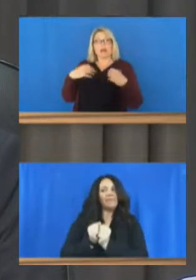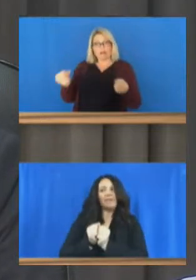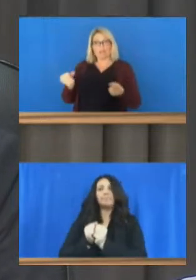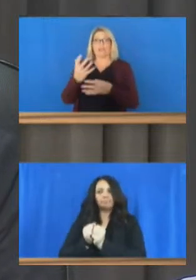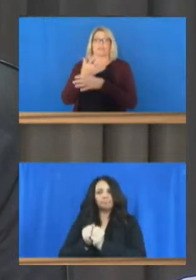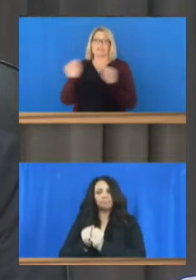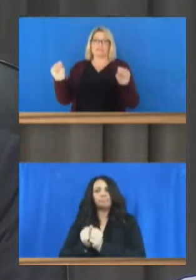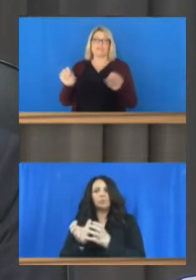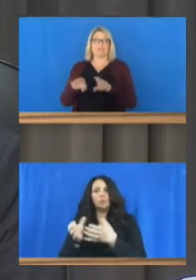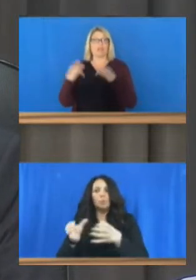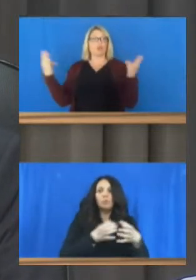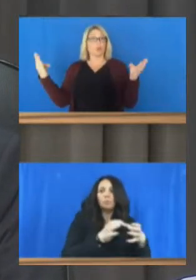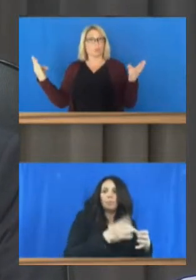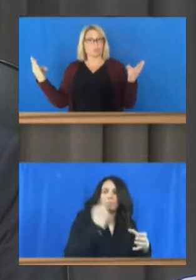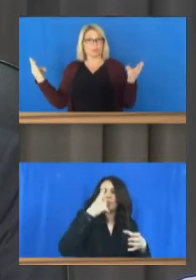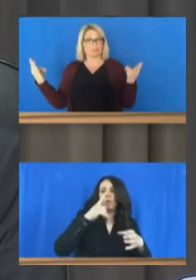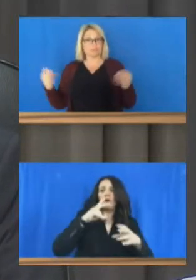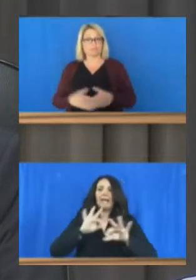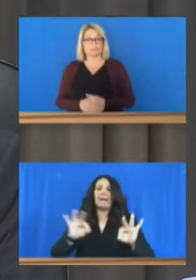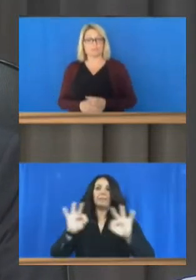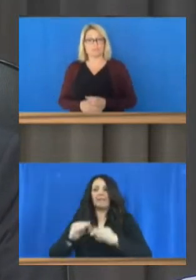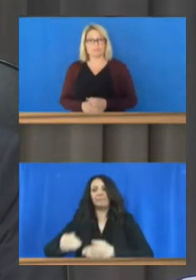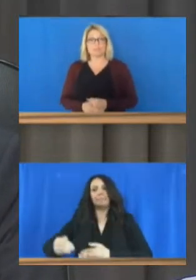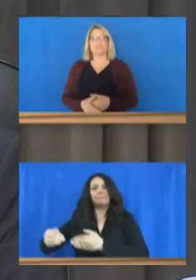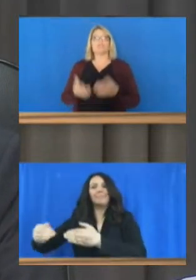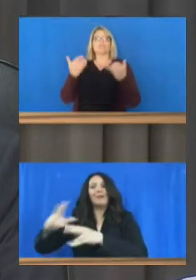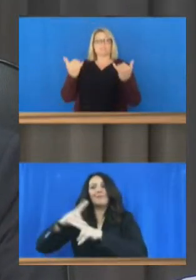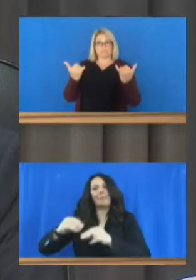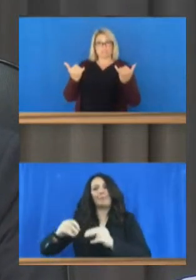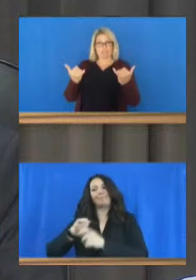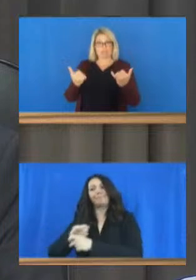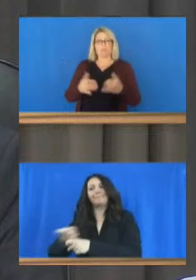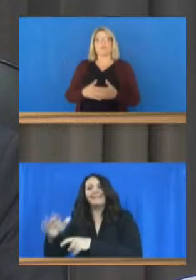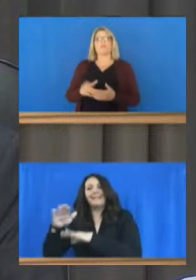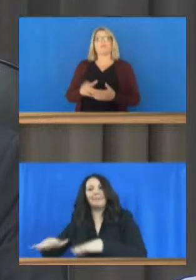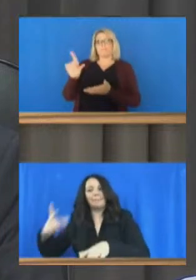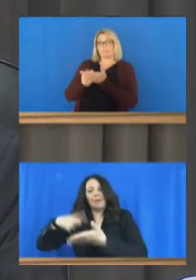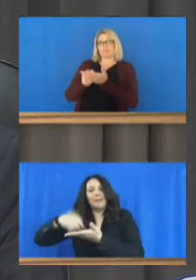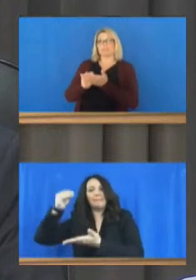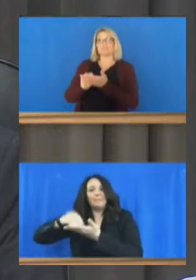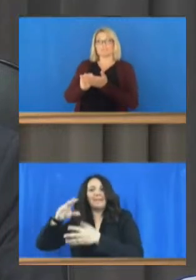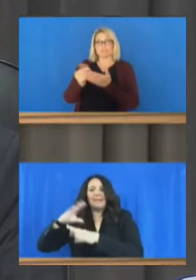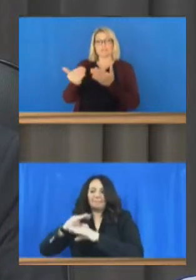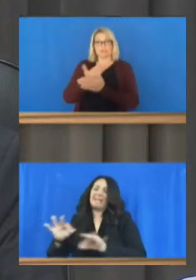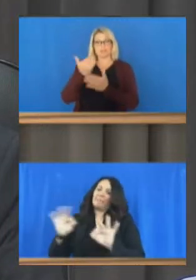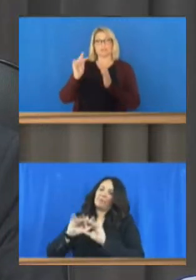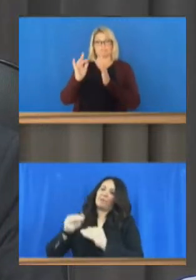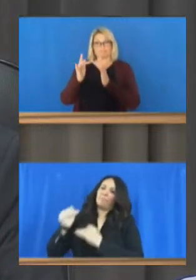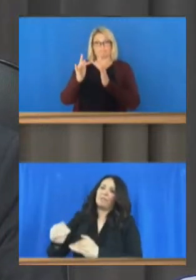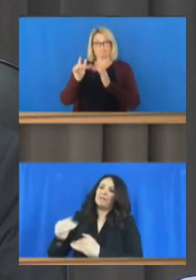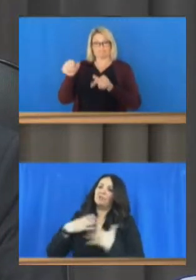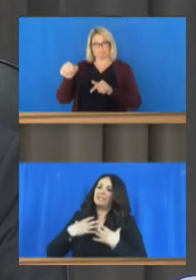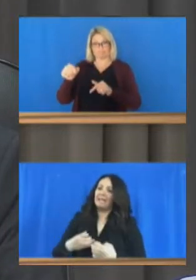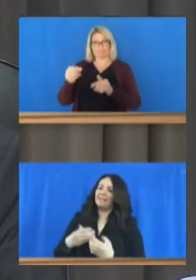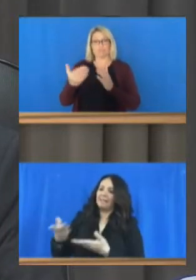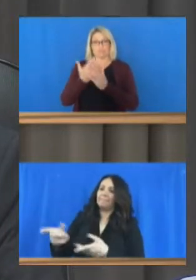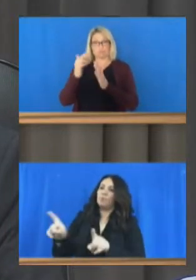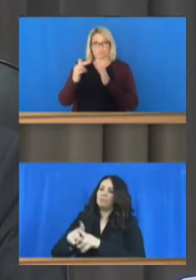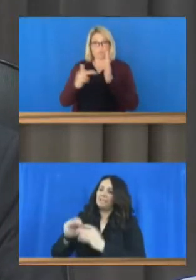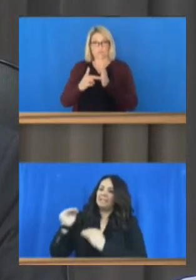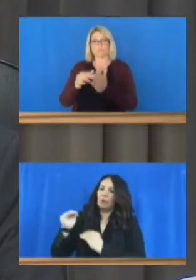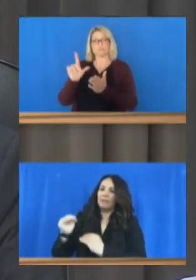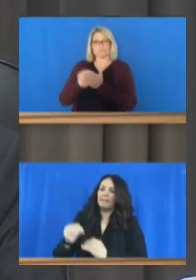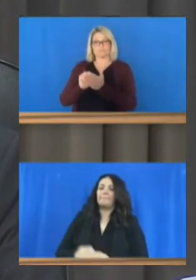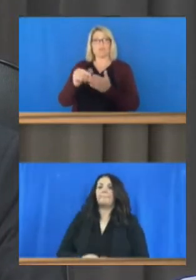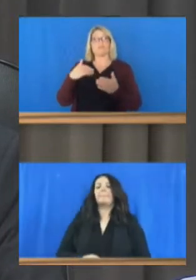When talking about end-of-year ceremonies that can be held, of course, they depend on the pandemic situation in every region of the